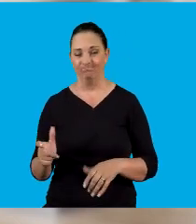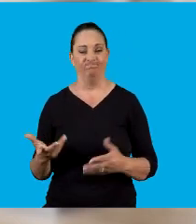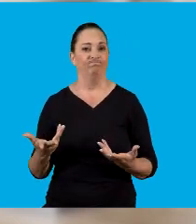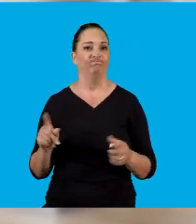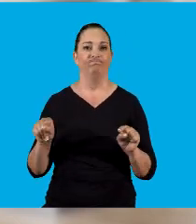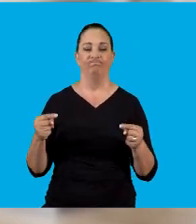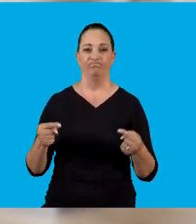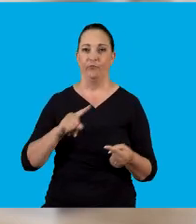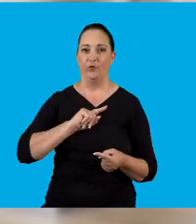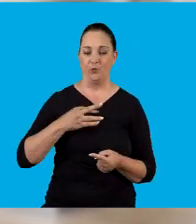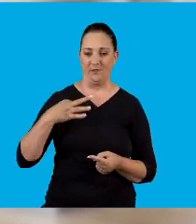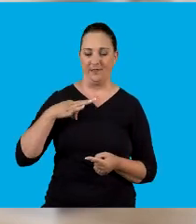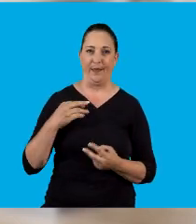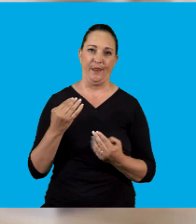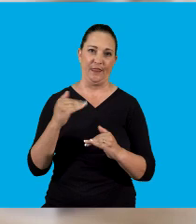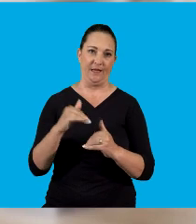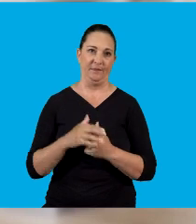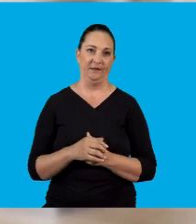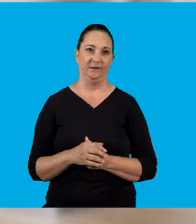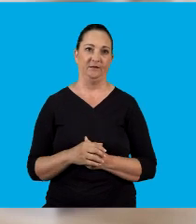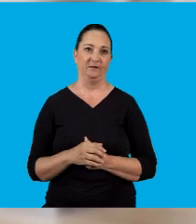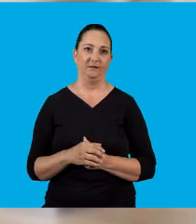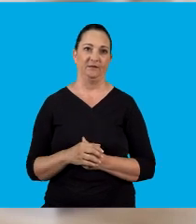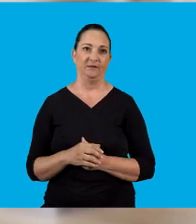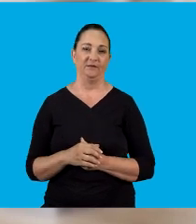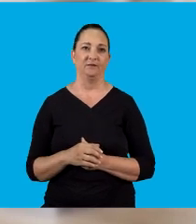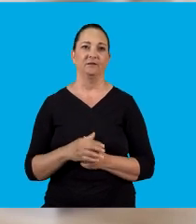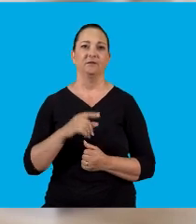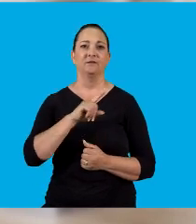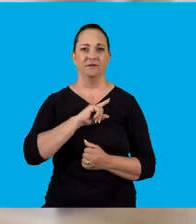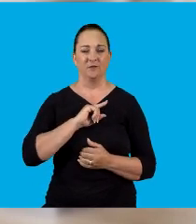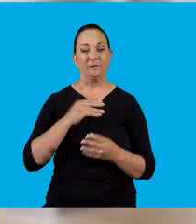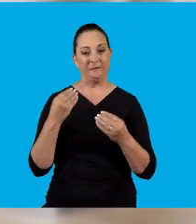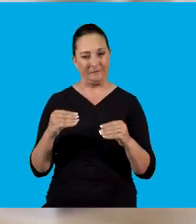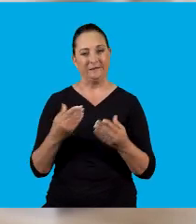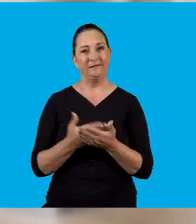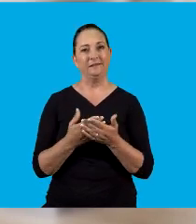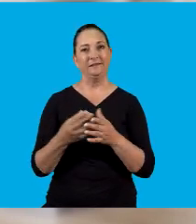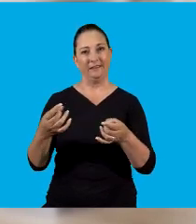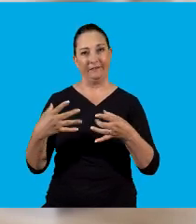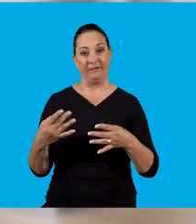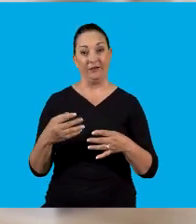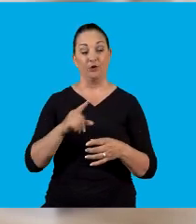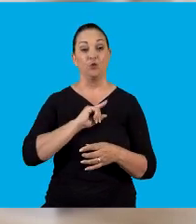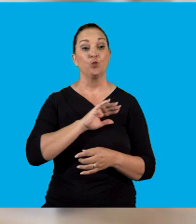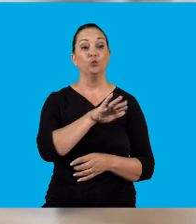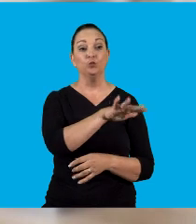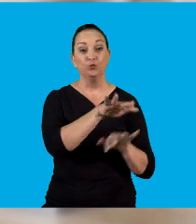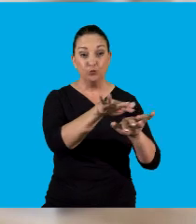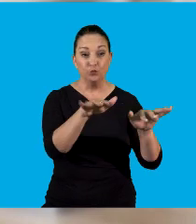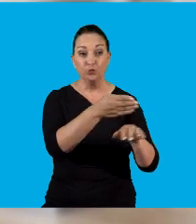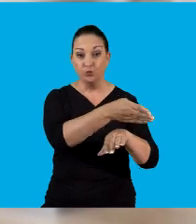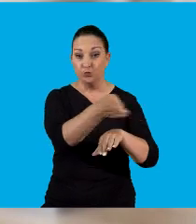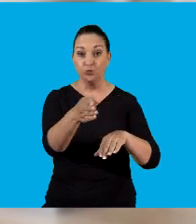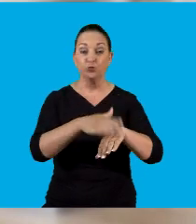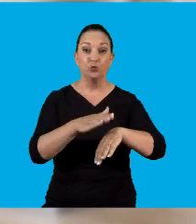Why? Because of the limited income that they have, of which it affects us as businesses, because with these people having limited buying power,